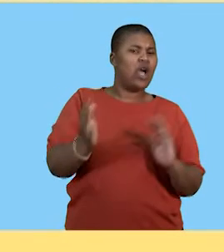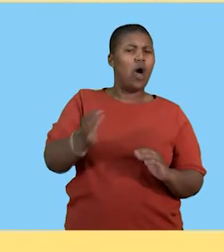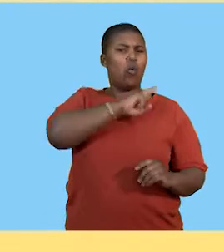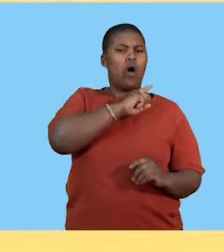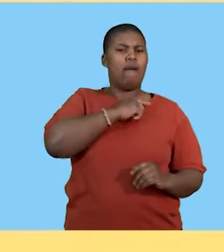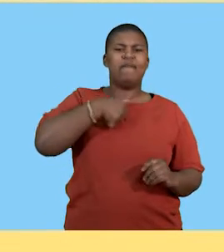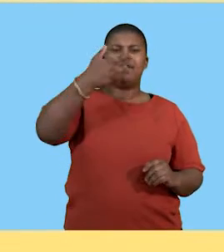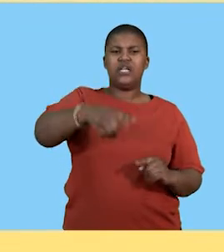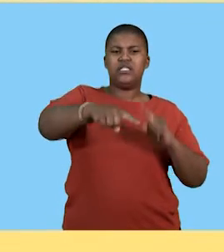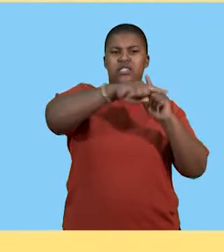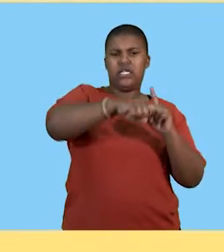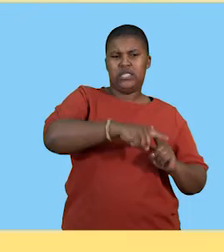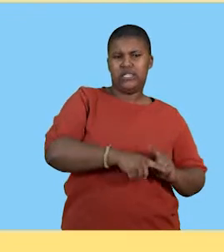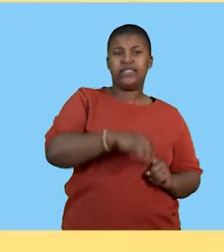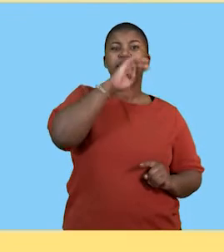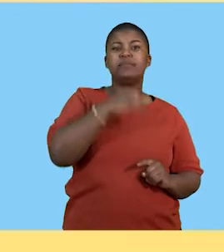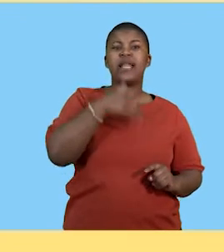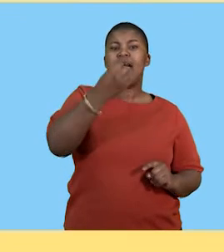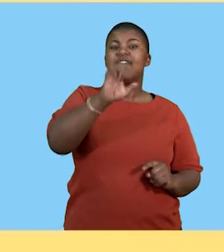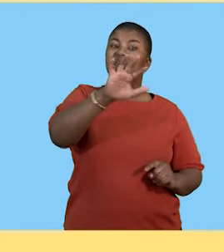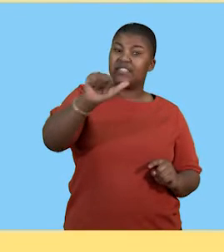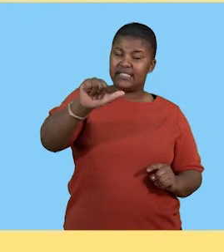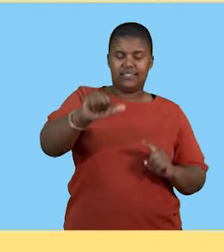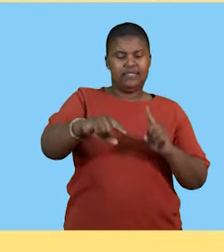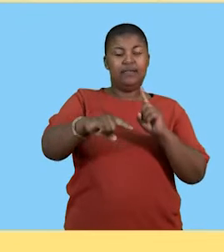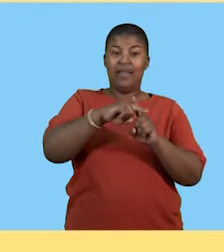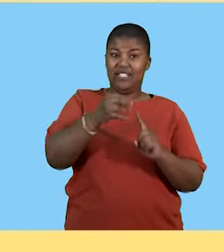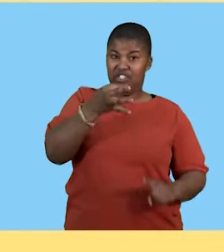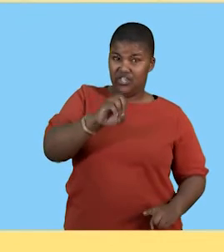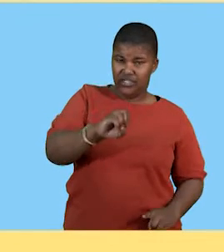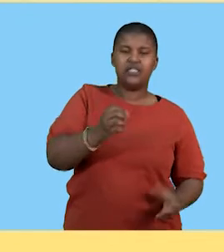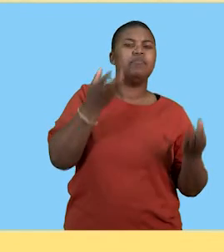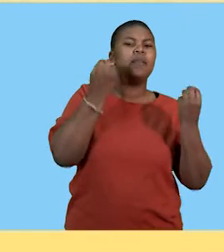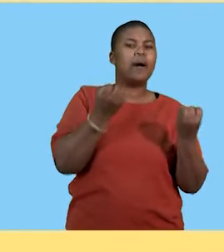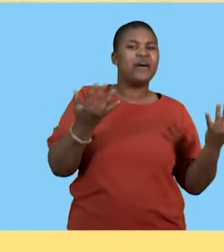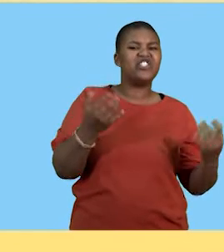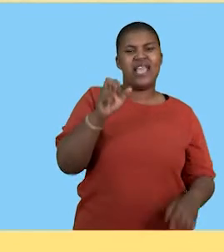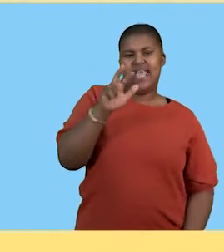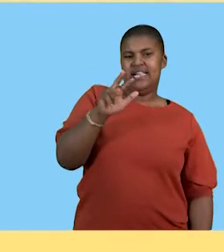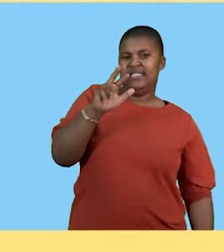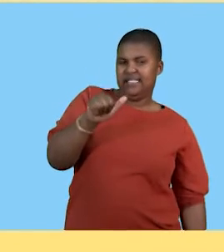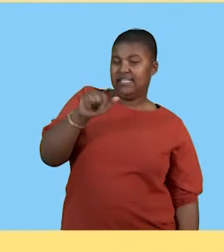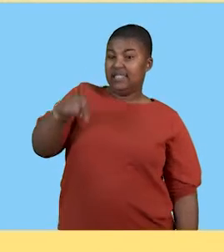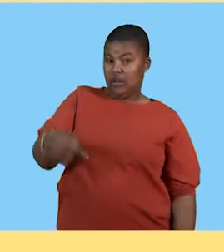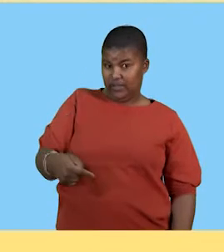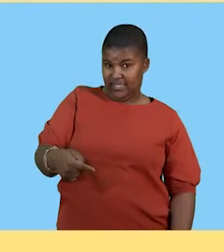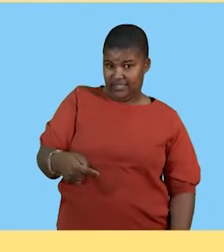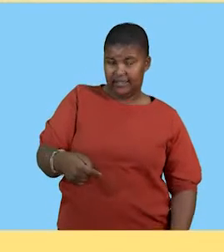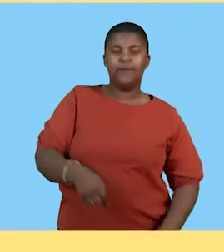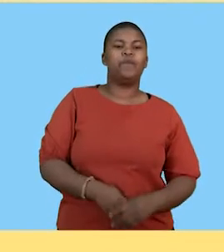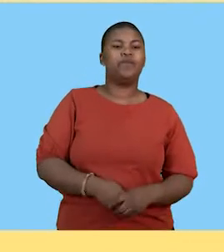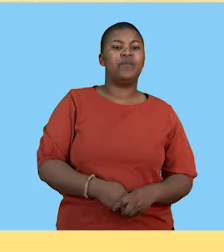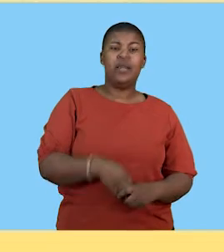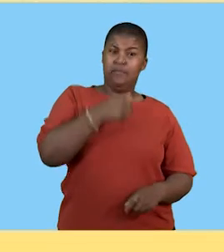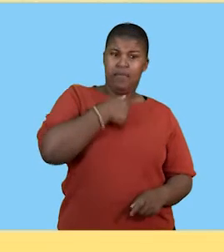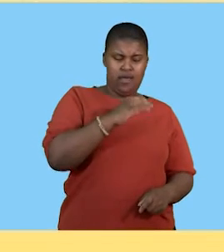have additions here. So I have 56 plus 30. That gives me 86,000.